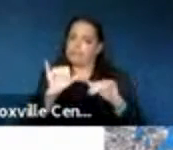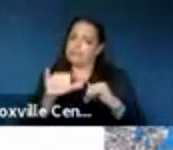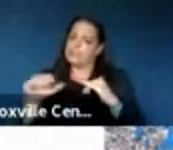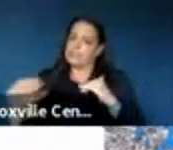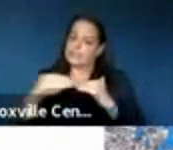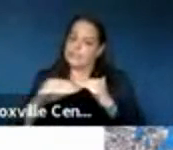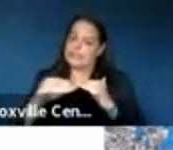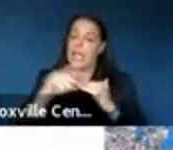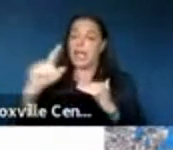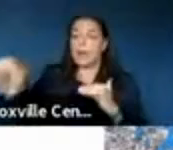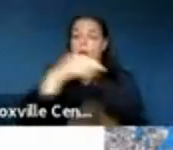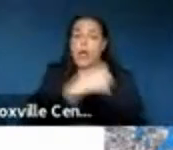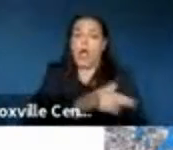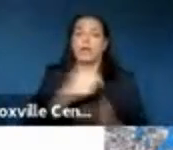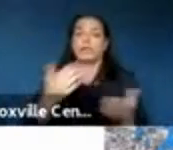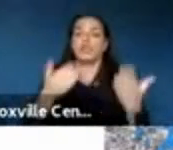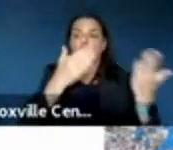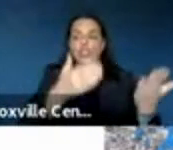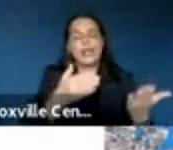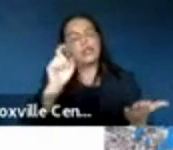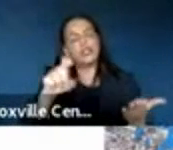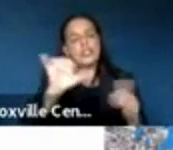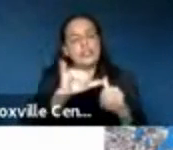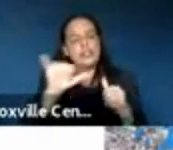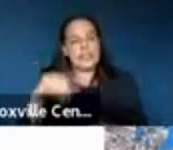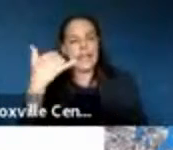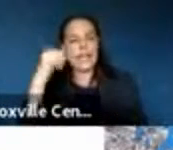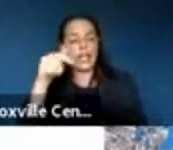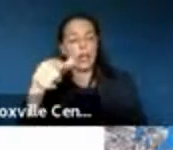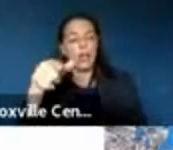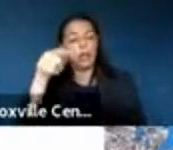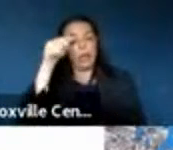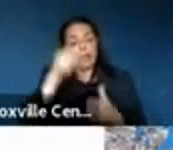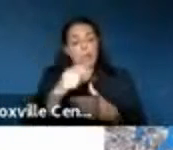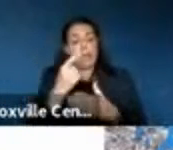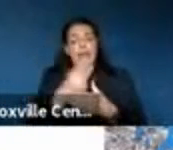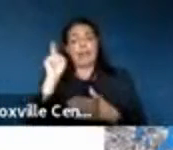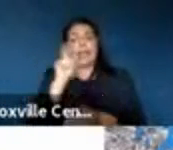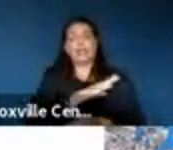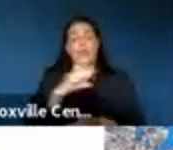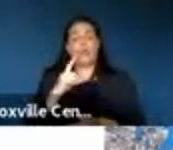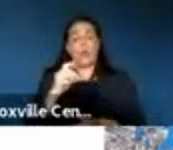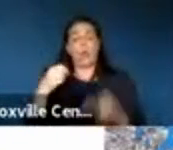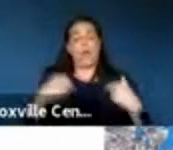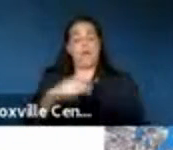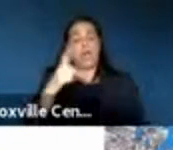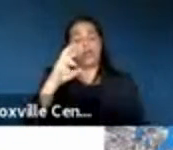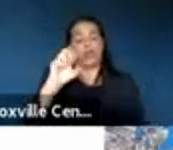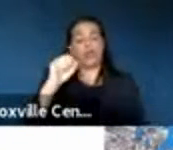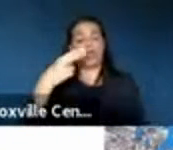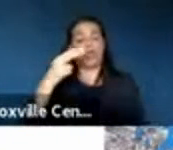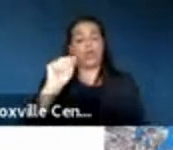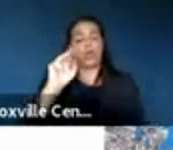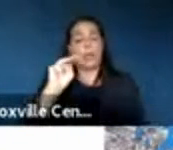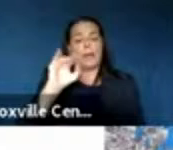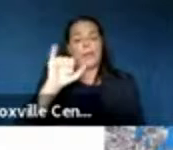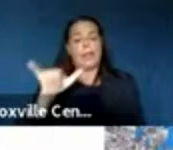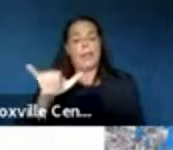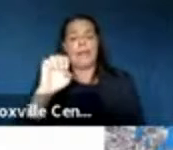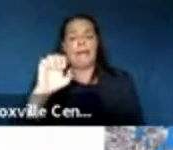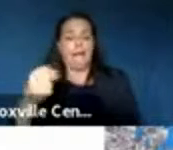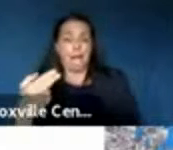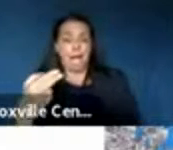yellow. As Dr. Shamia mentioned in last week's Board of Health meeting, the hospital systems continue to meet daily, assess